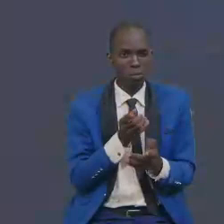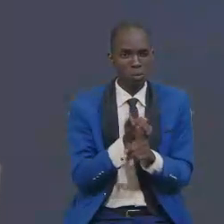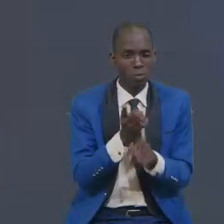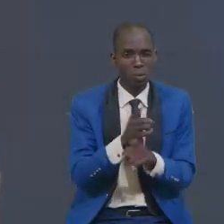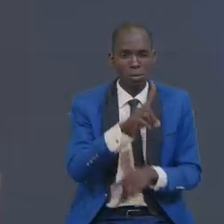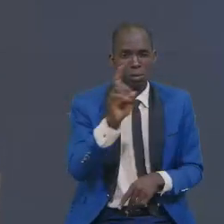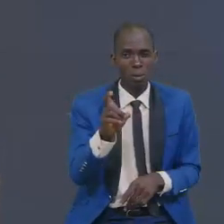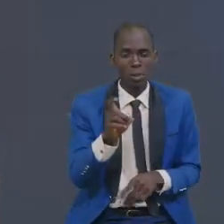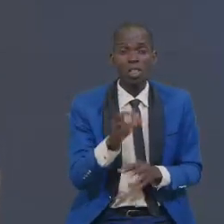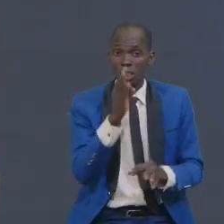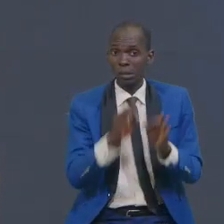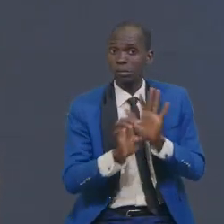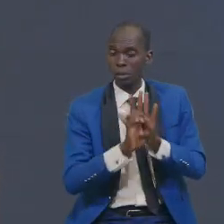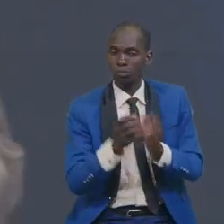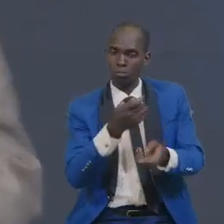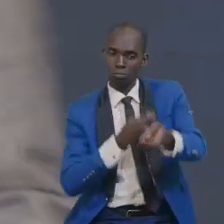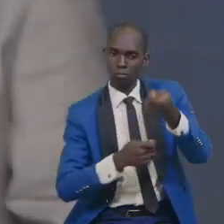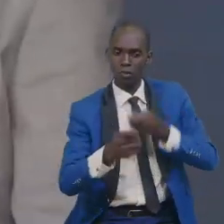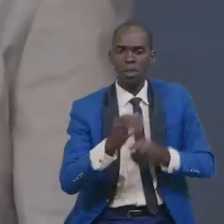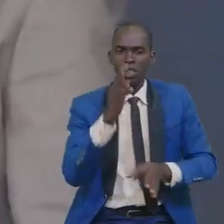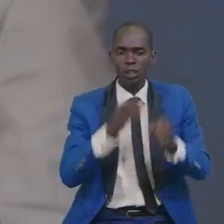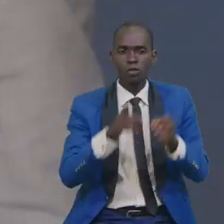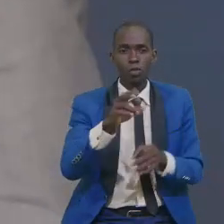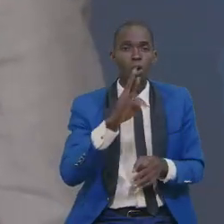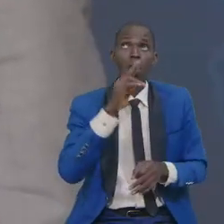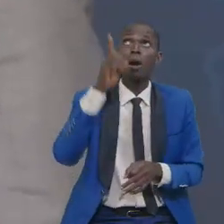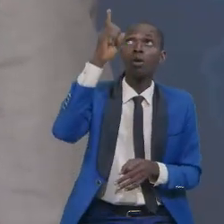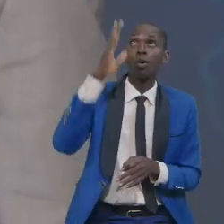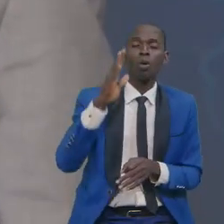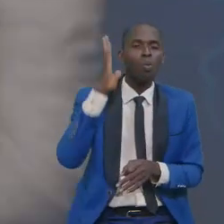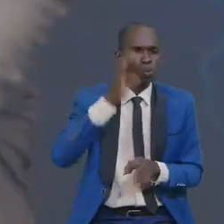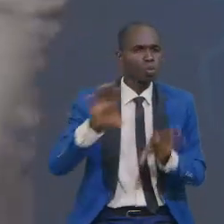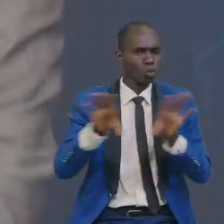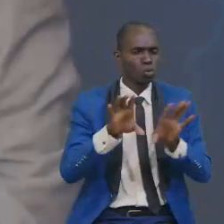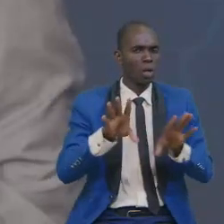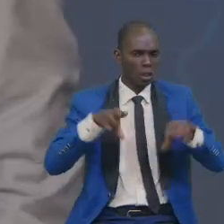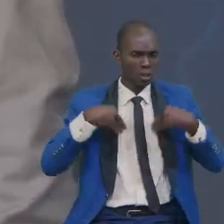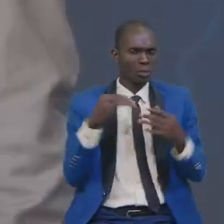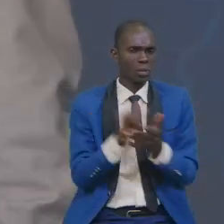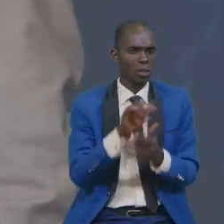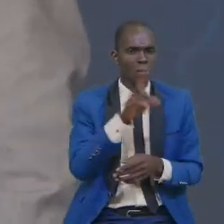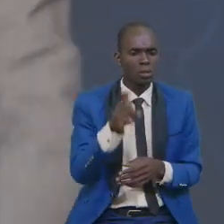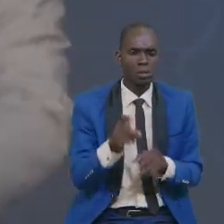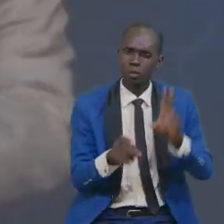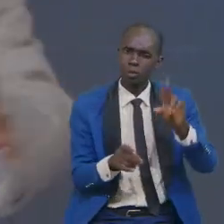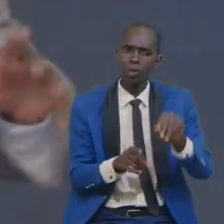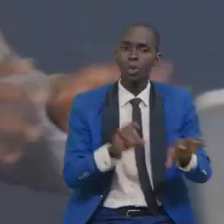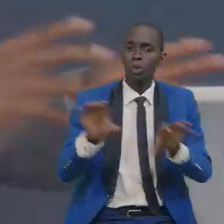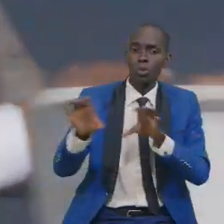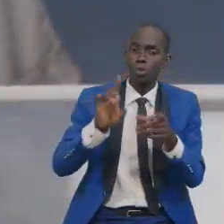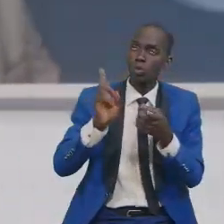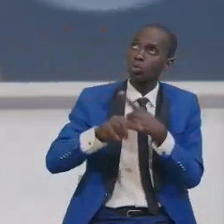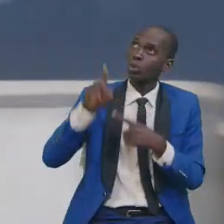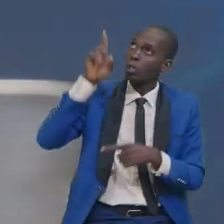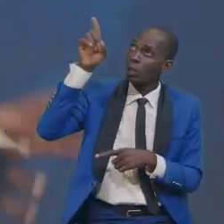if you are God or you appreciate that do unto him as we want him to do unto you